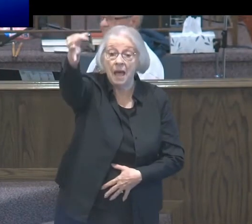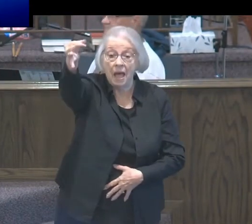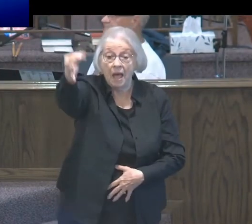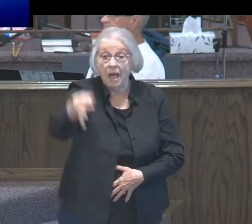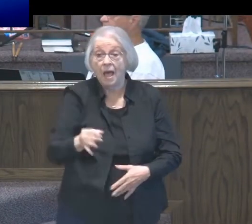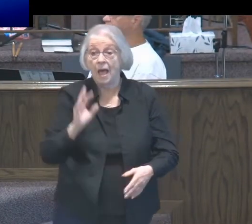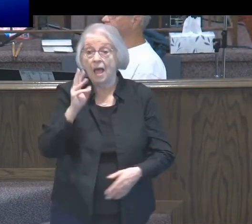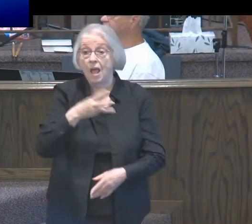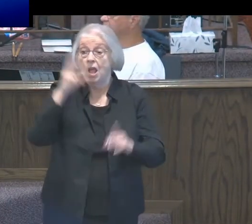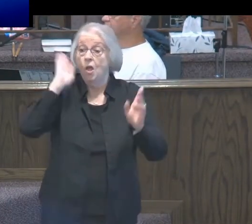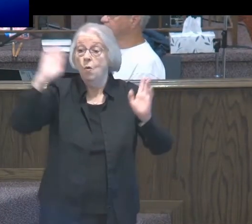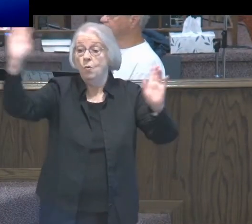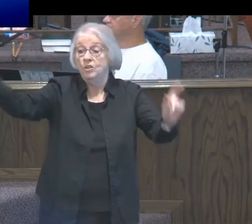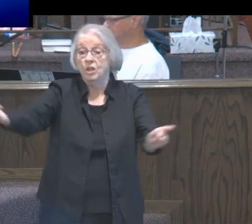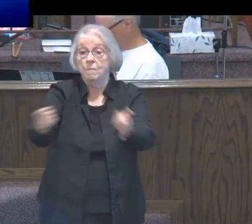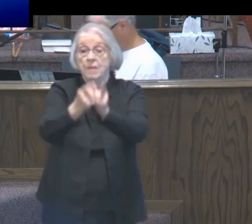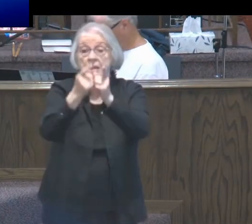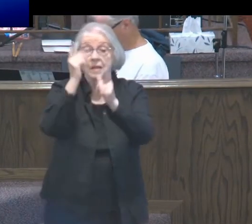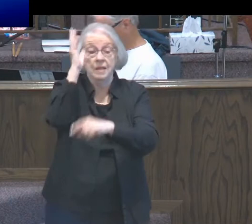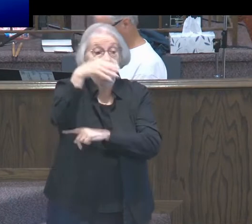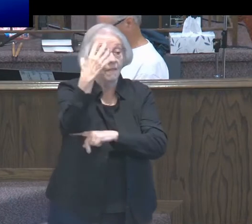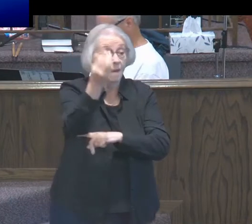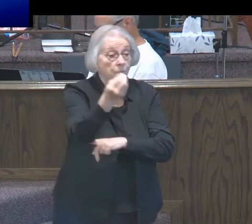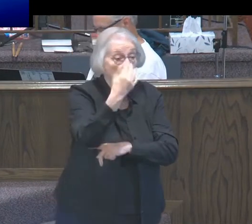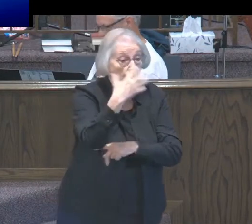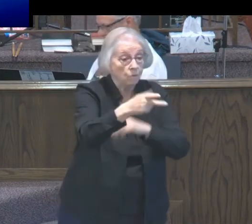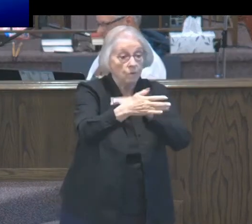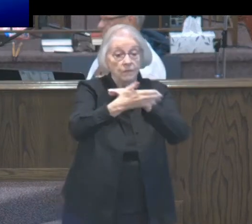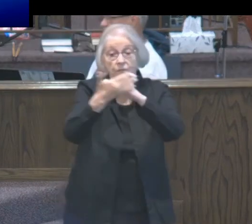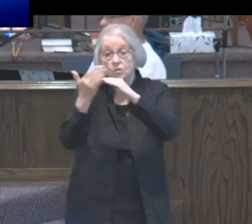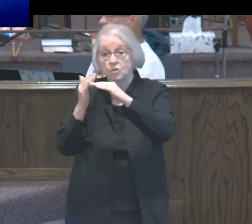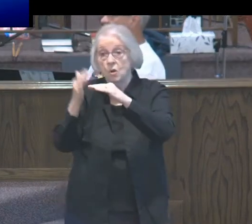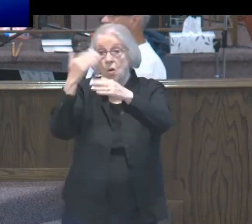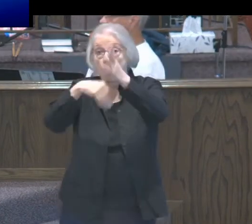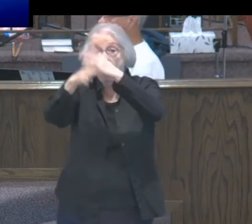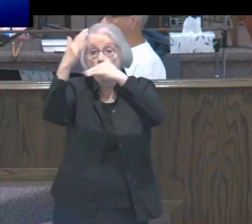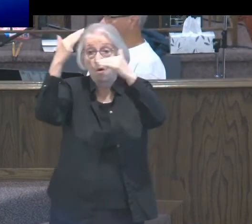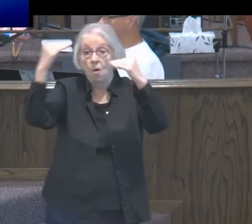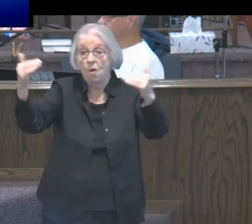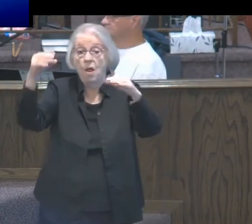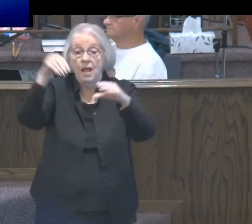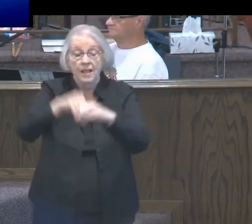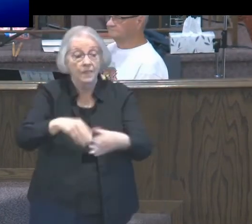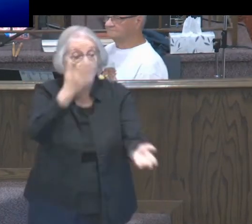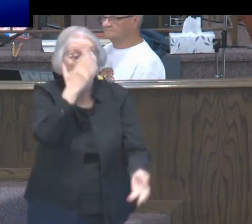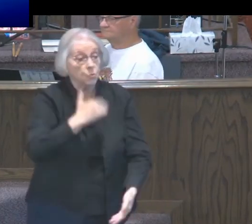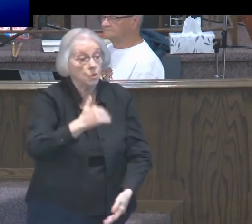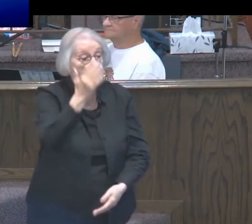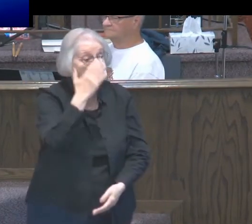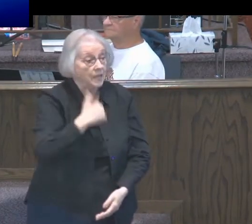and by, we shall meet on that beautiful shore. In